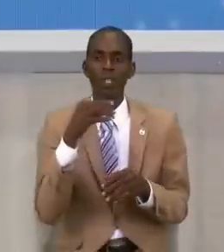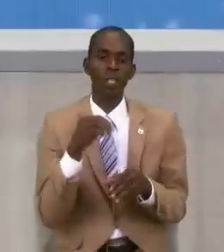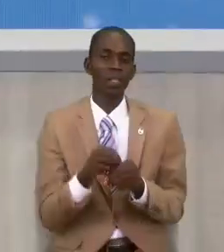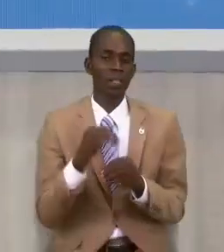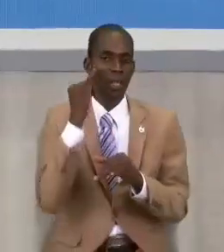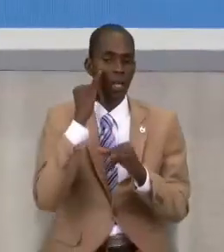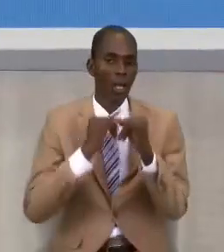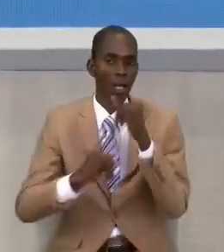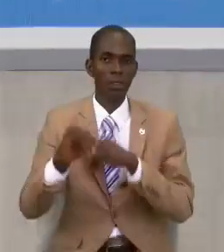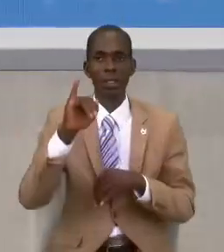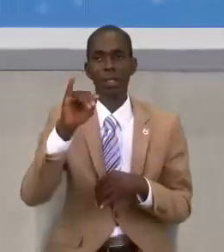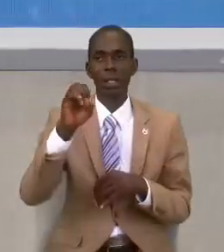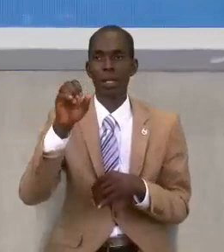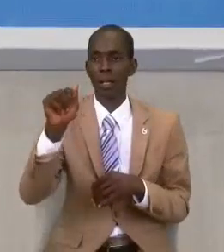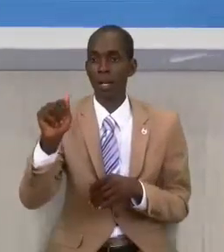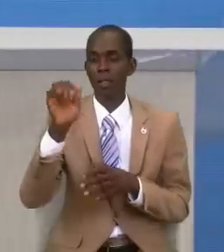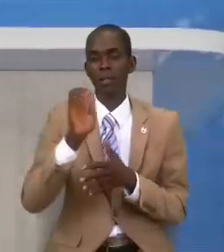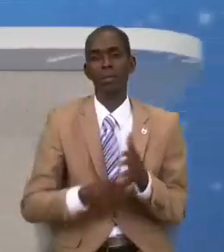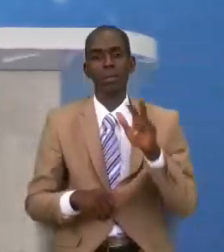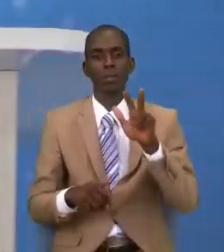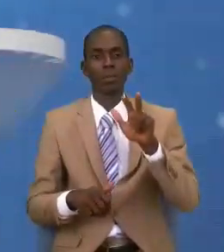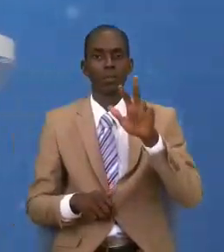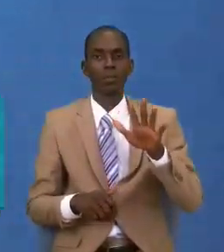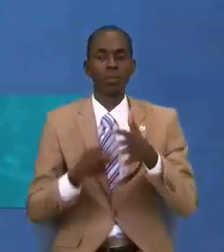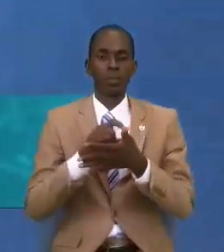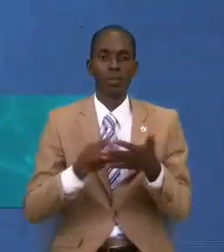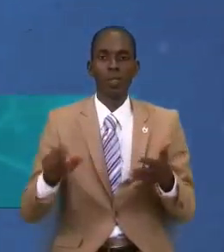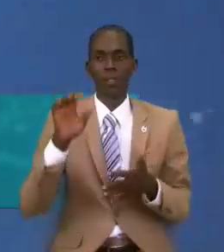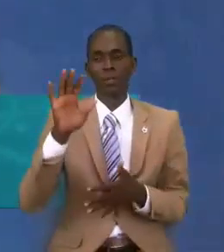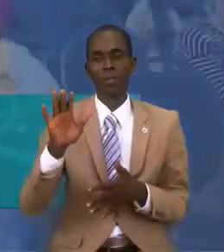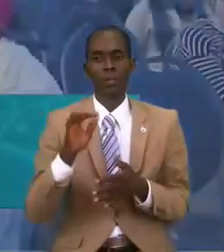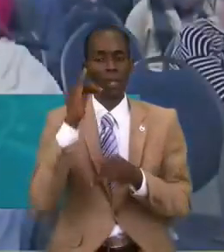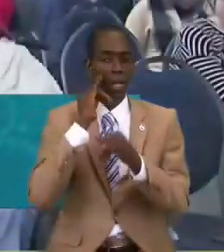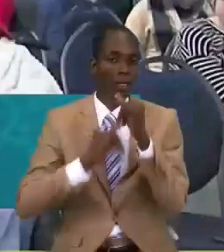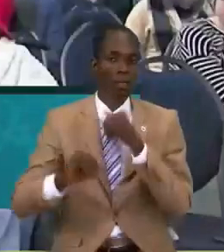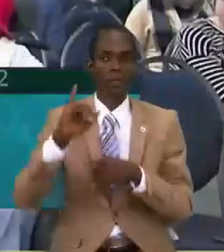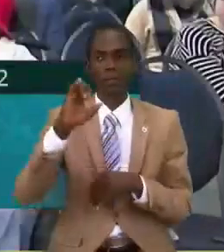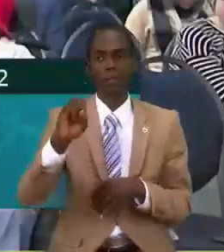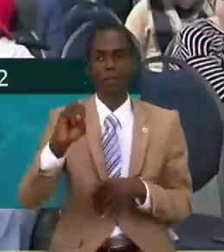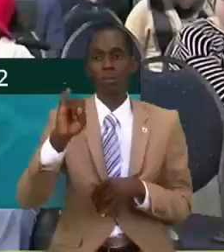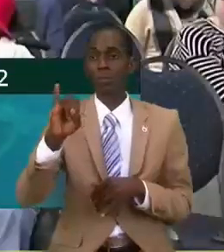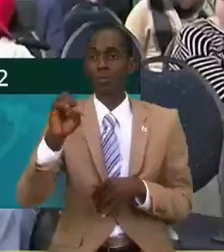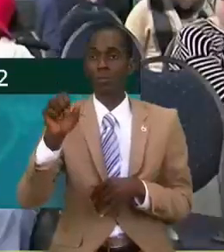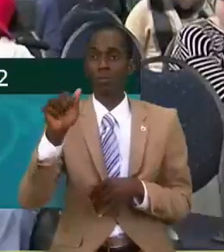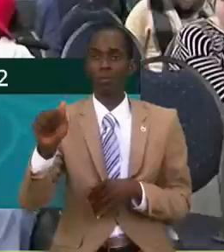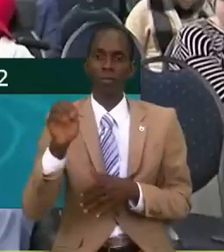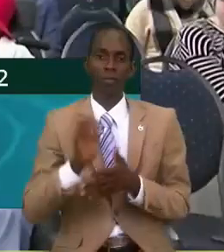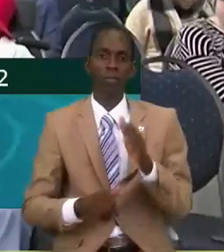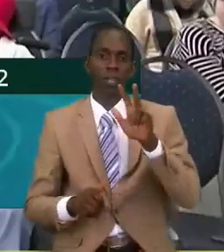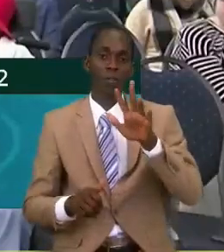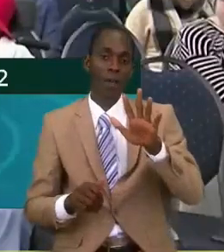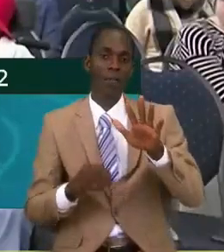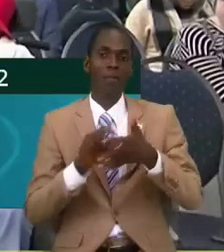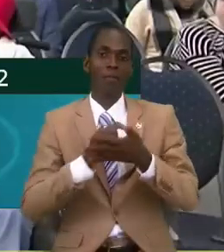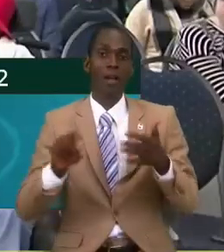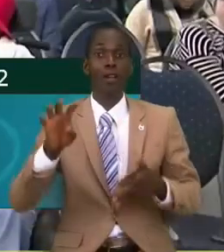reading from verse 4. Isaiah chapter 35, reading from verse 4. It says, say to them that are